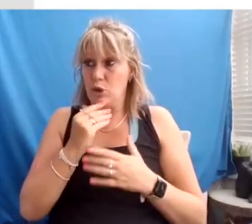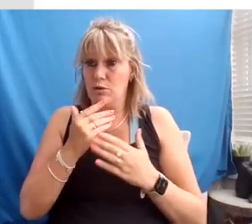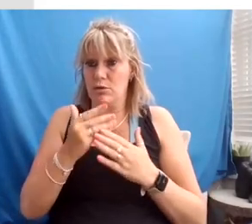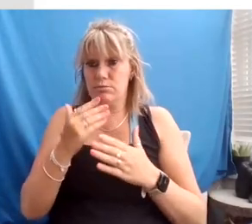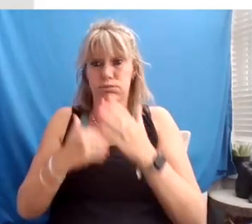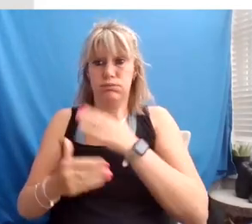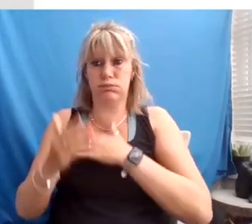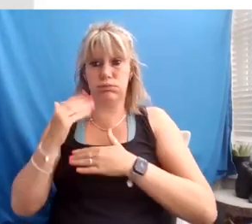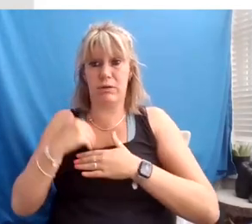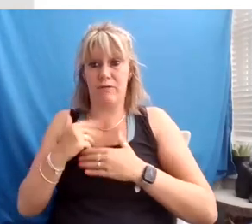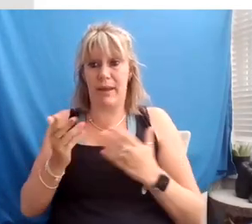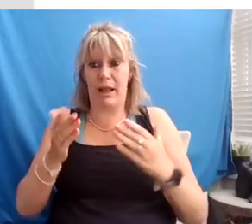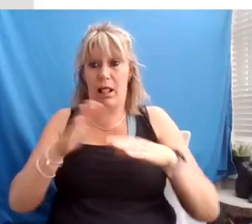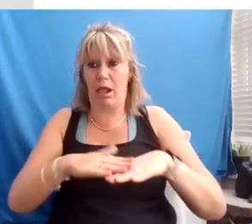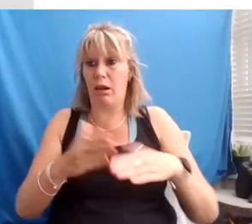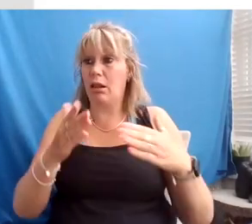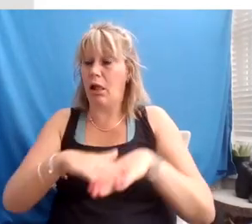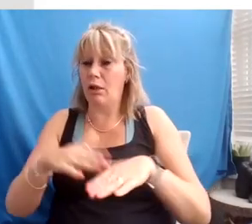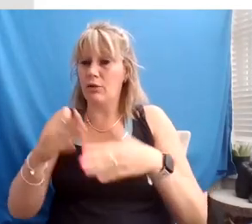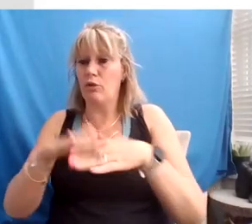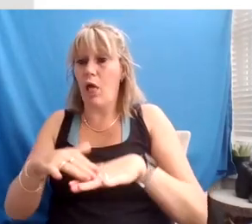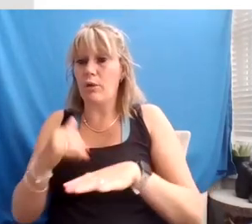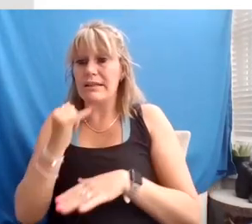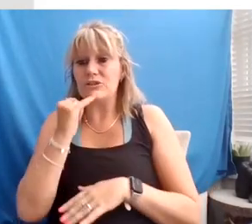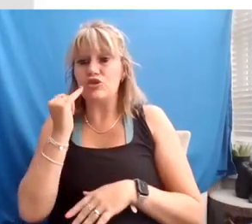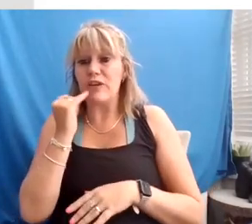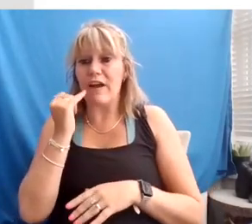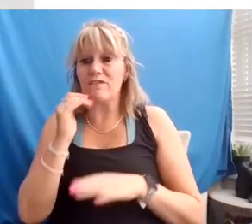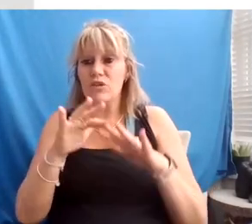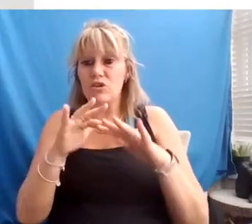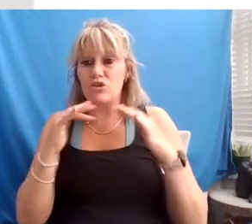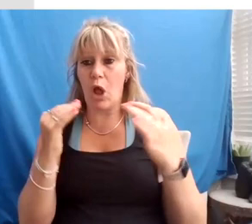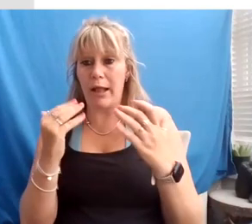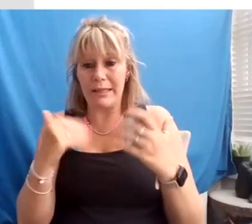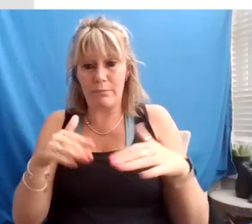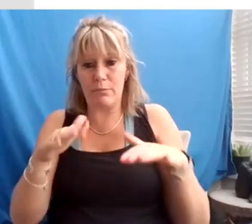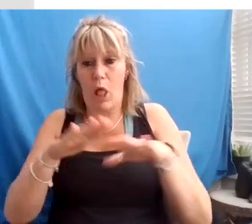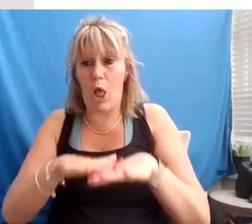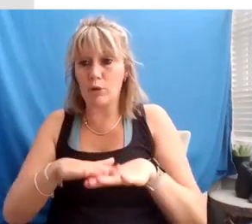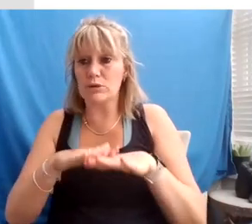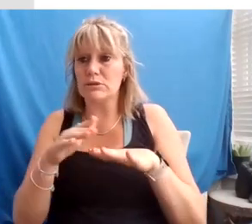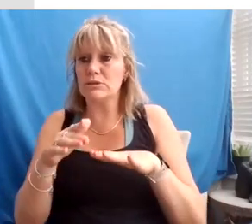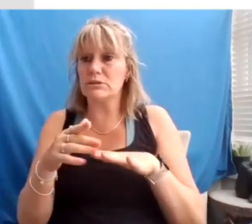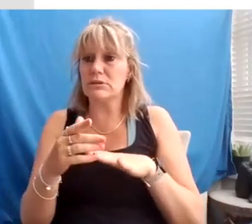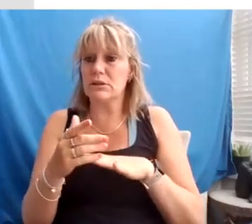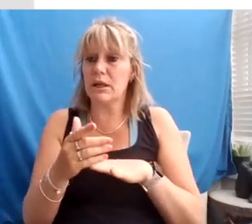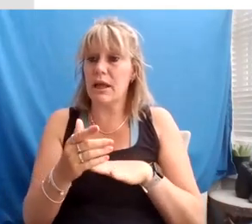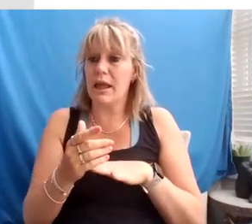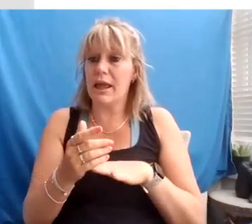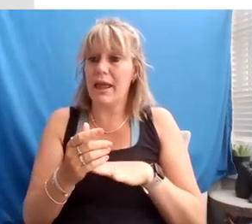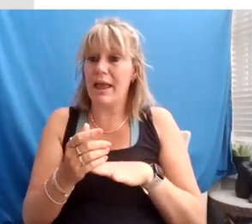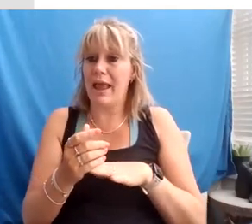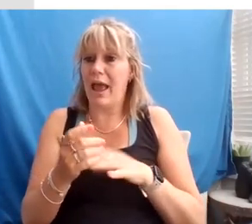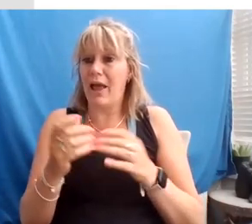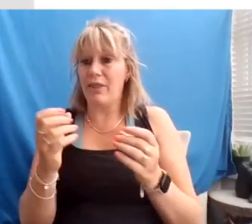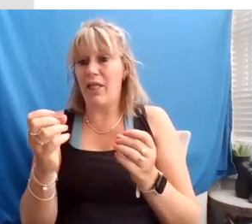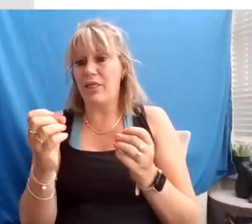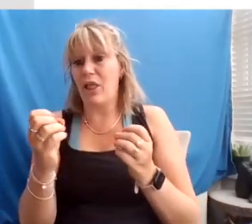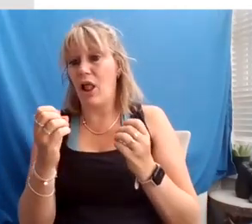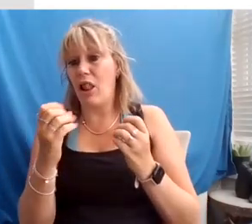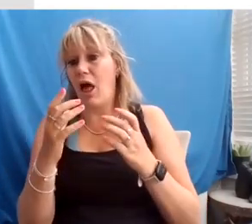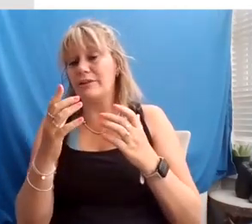and Stratford Circus has been closed. And the light on the horizon was the Rosetta Arts and Wellbeing